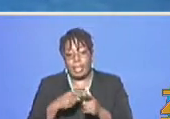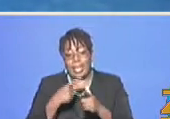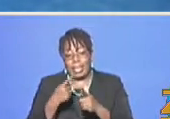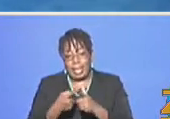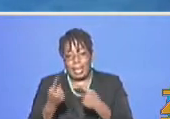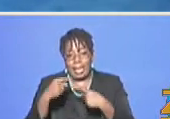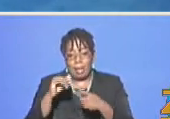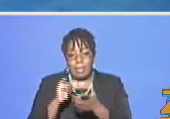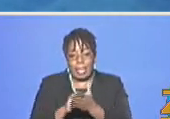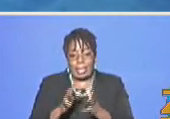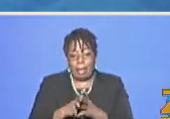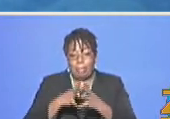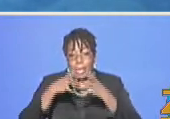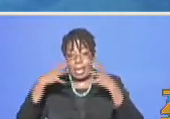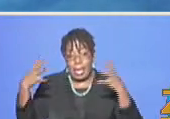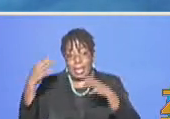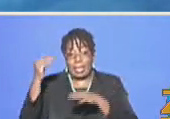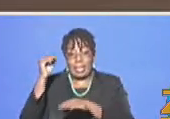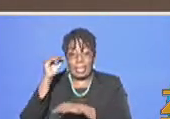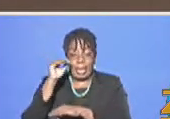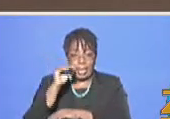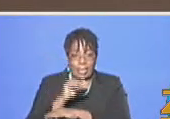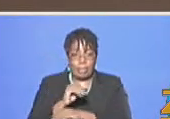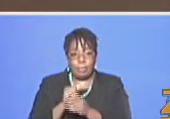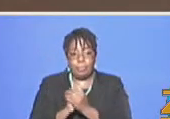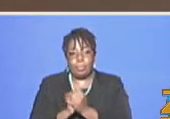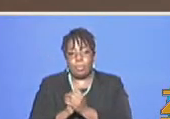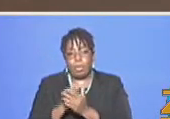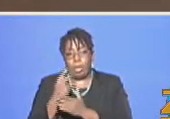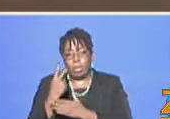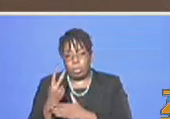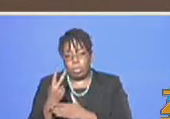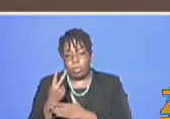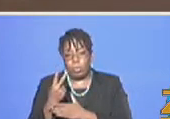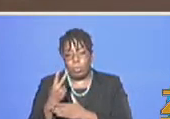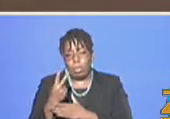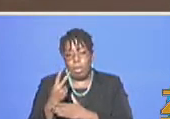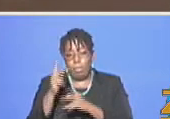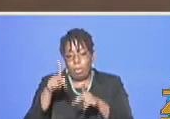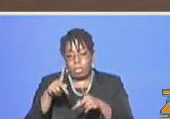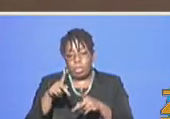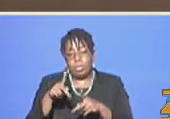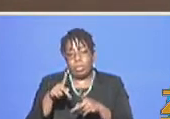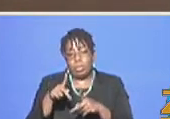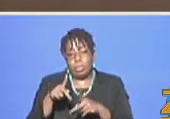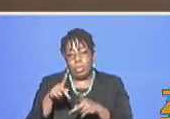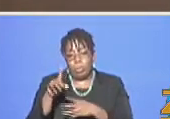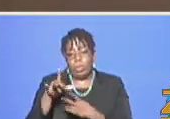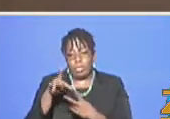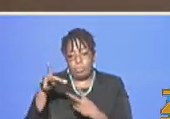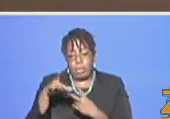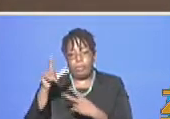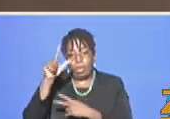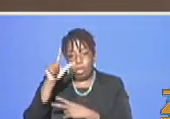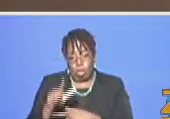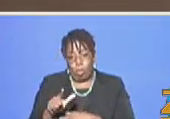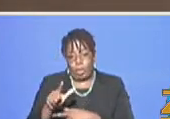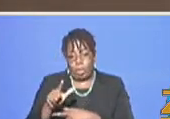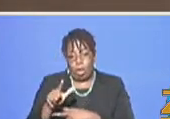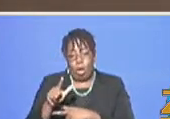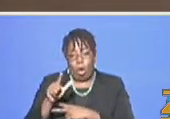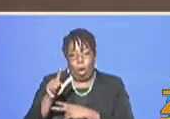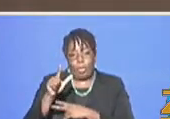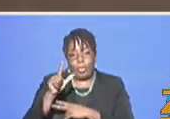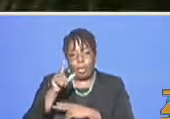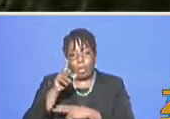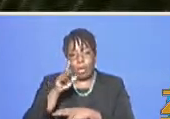night. 2 sergeants were selected for the lowering of the British flag and the